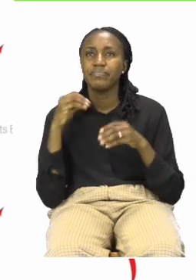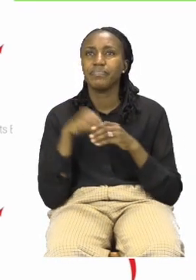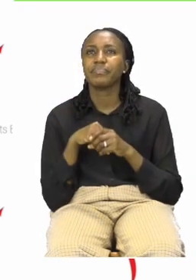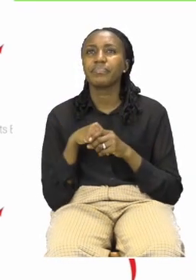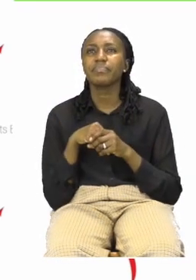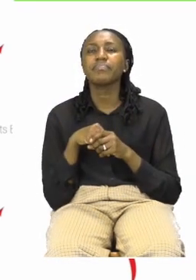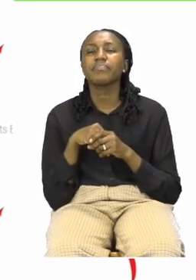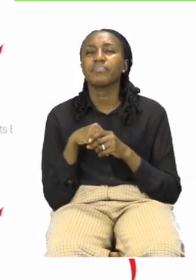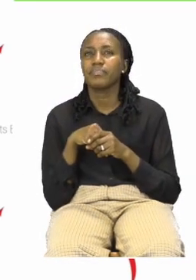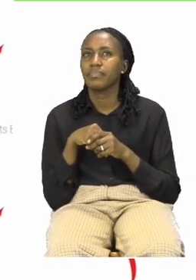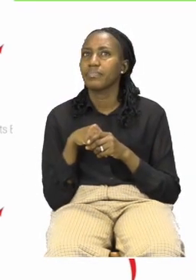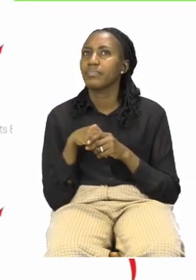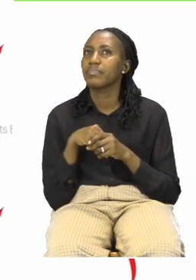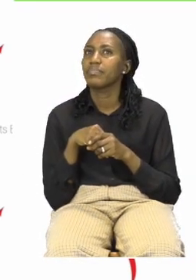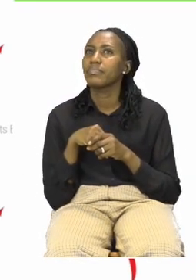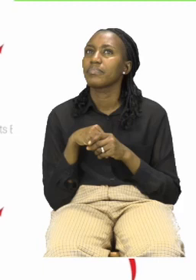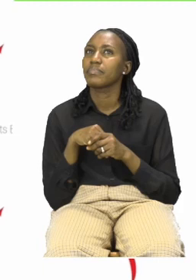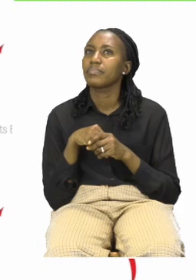You want